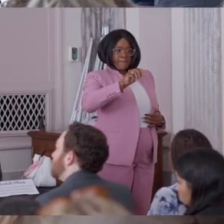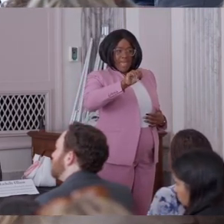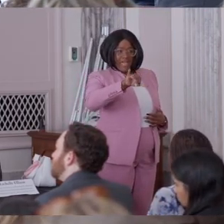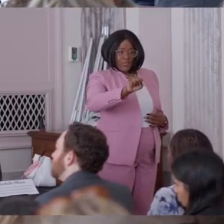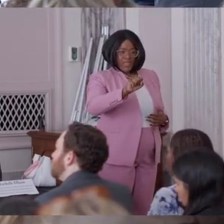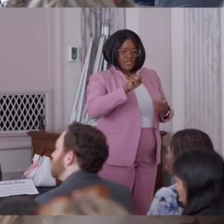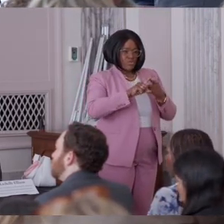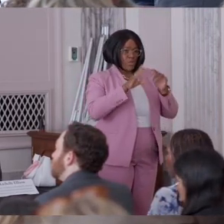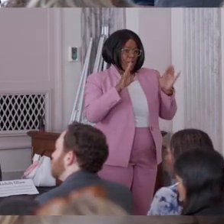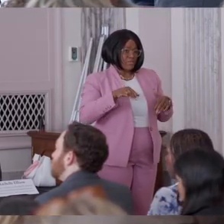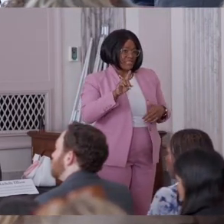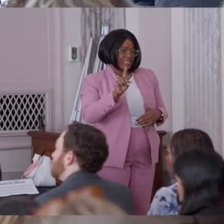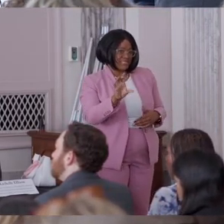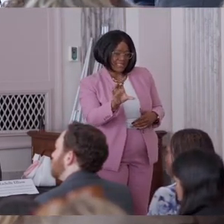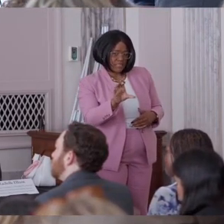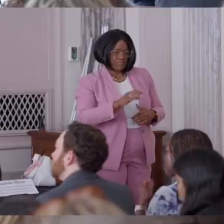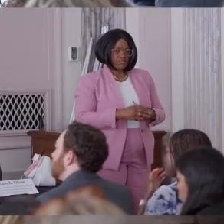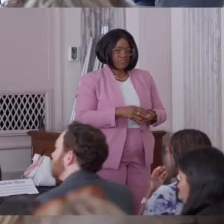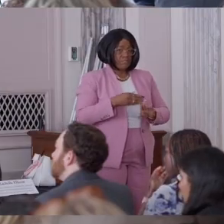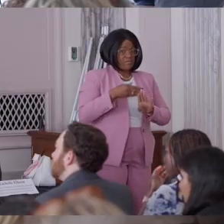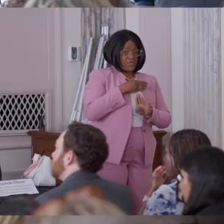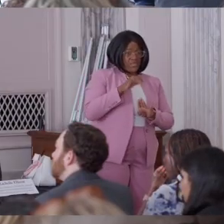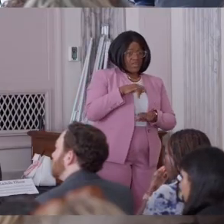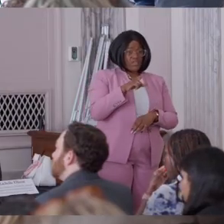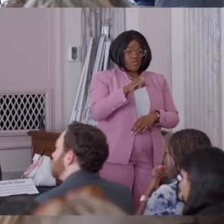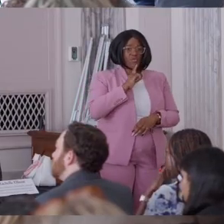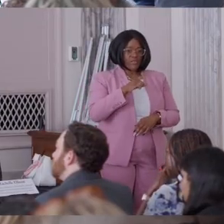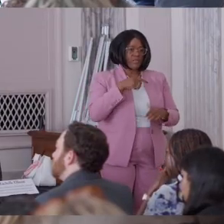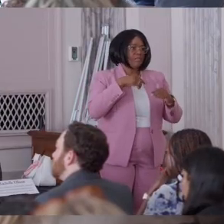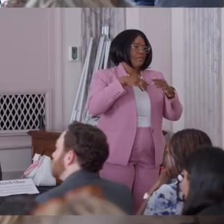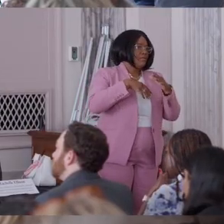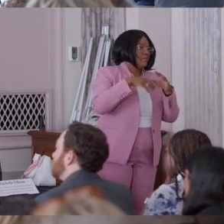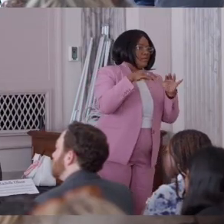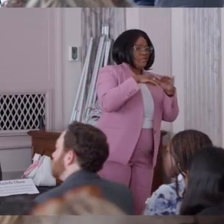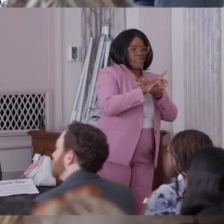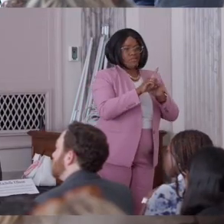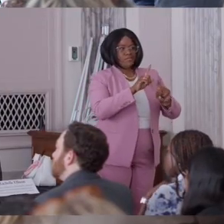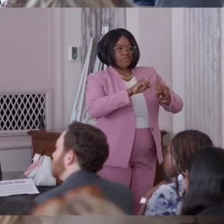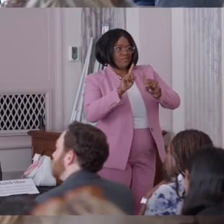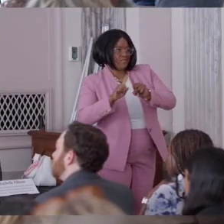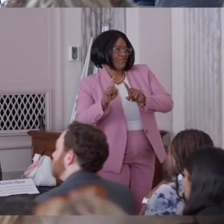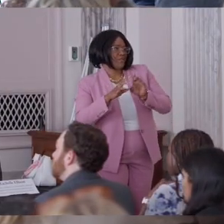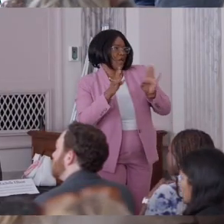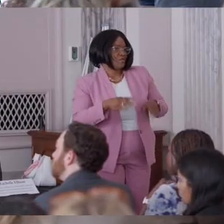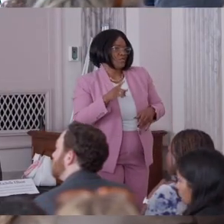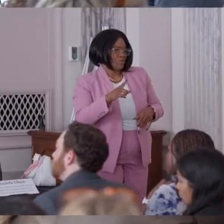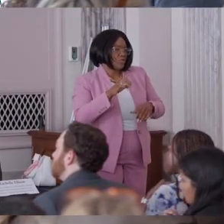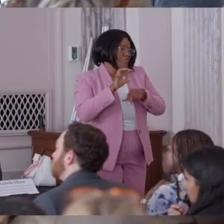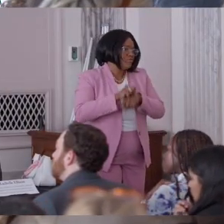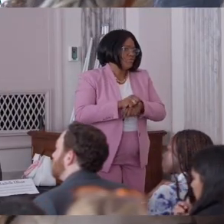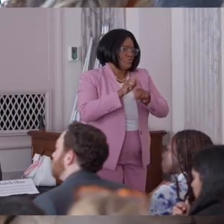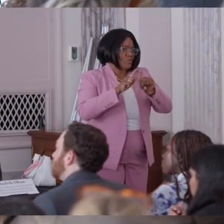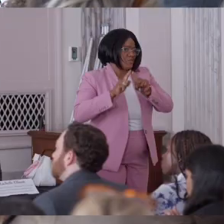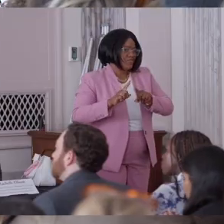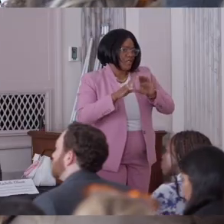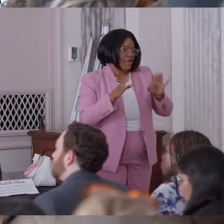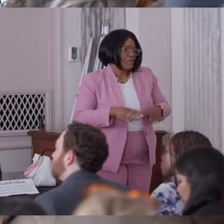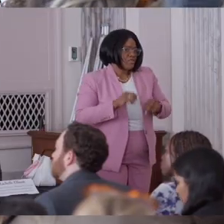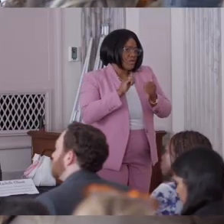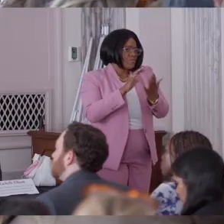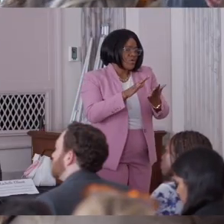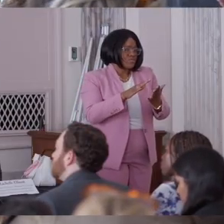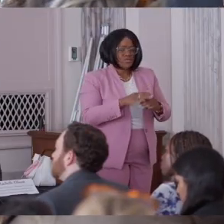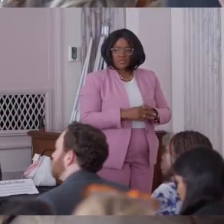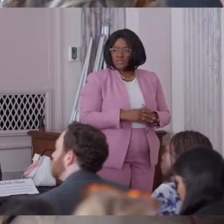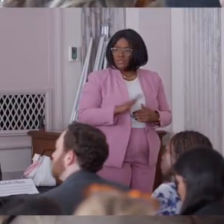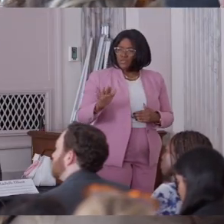DC. But before that, you had also been in and out of housing that used a different housing approach. Can you tell us a little bit about what